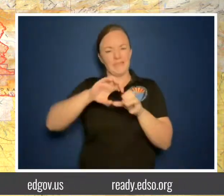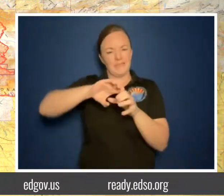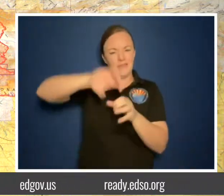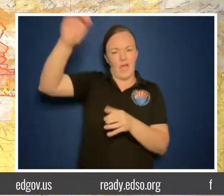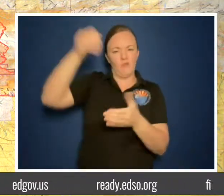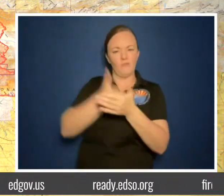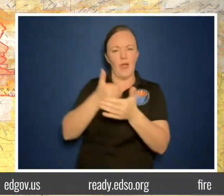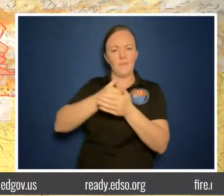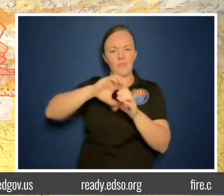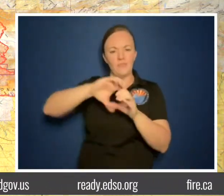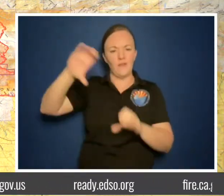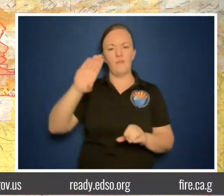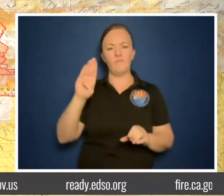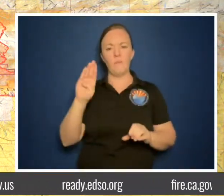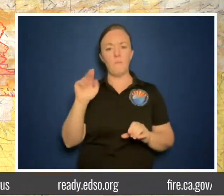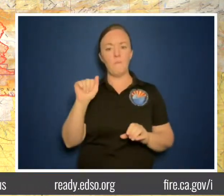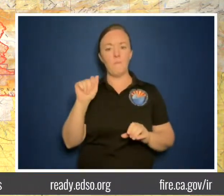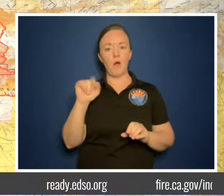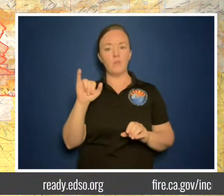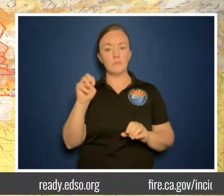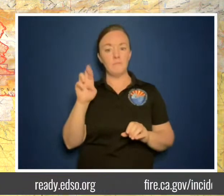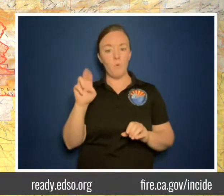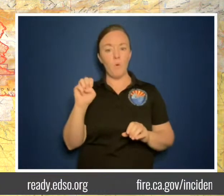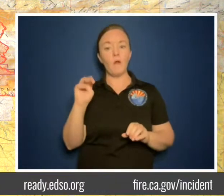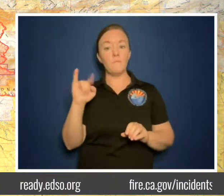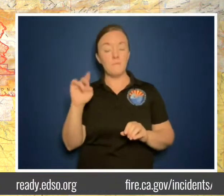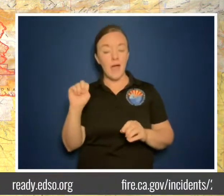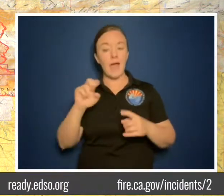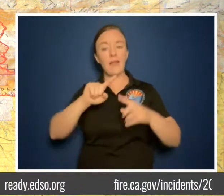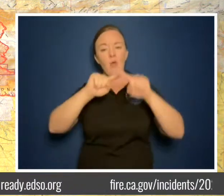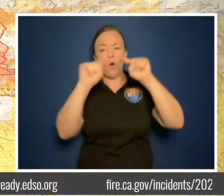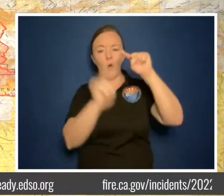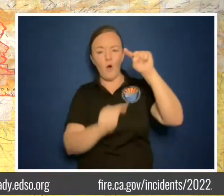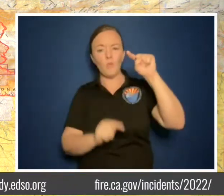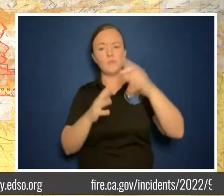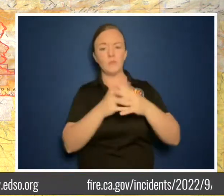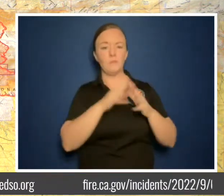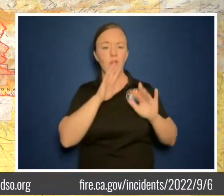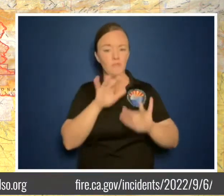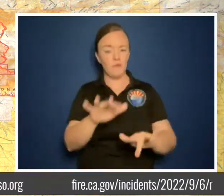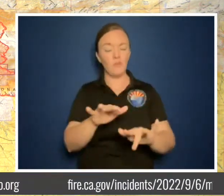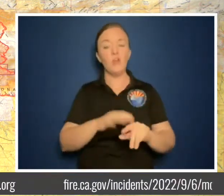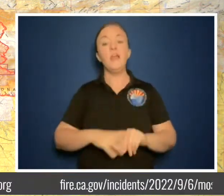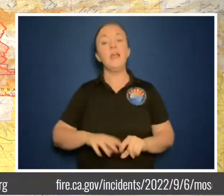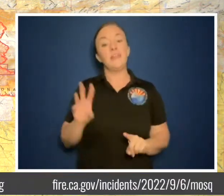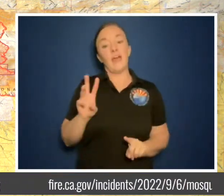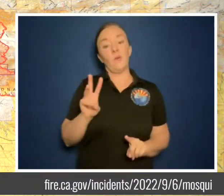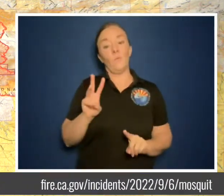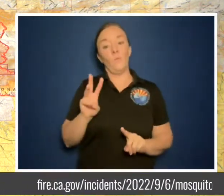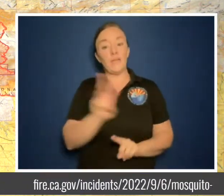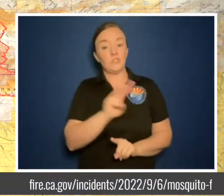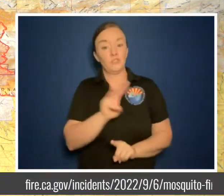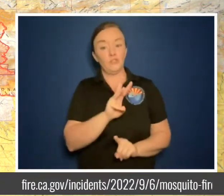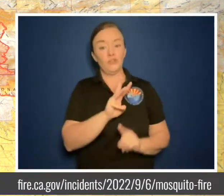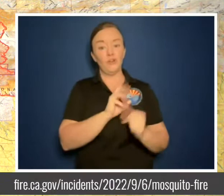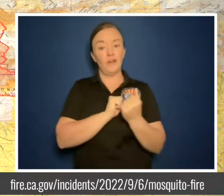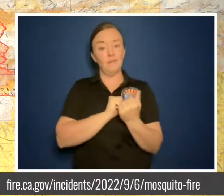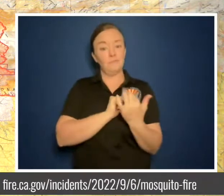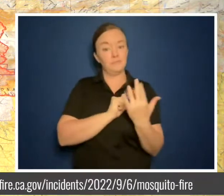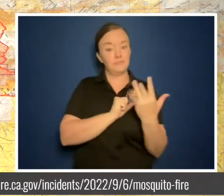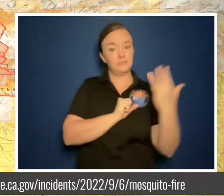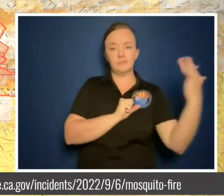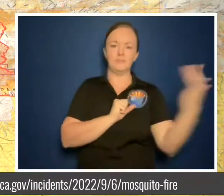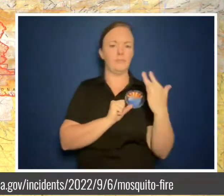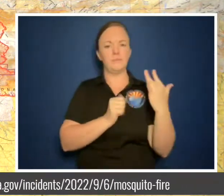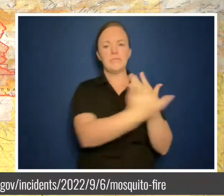forward progress of the fire in Placer County has been stopped to the west, and we are securing that, and we will maintain that security of that